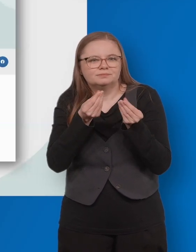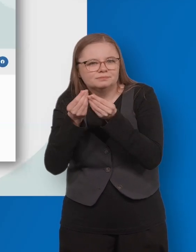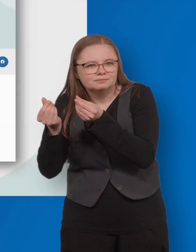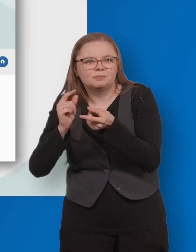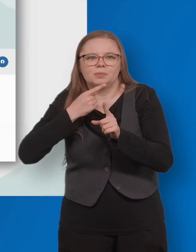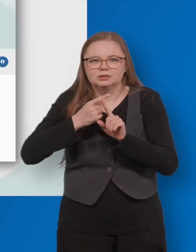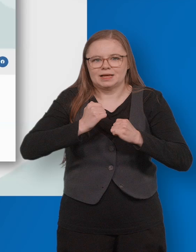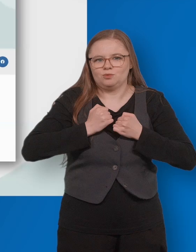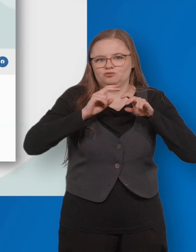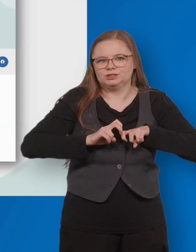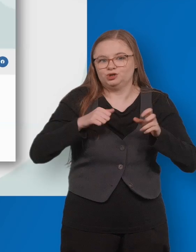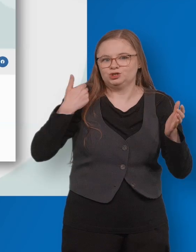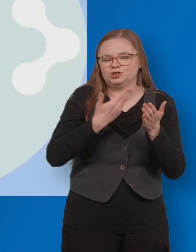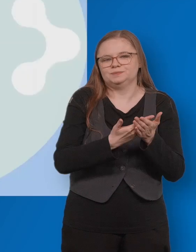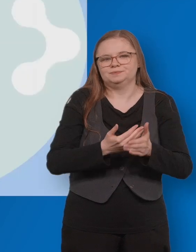research we've been doing here.